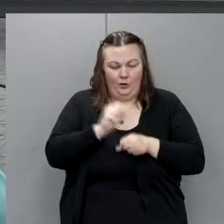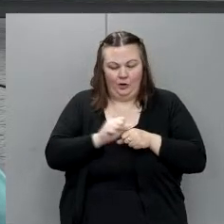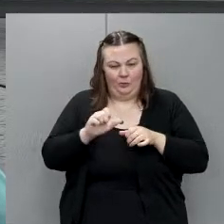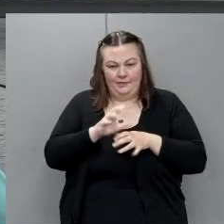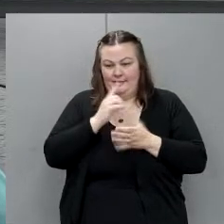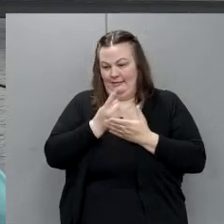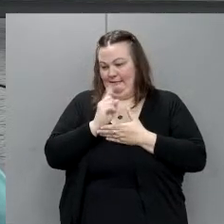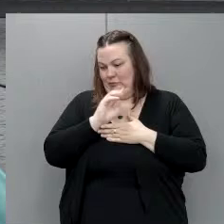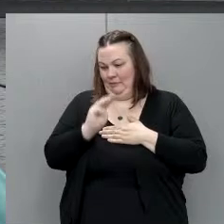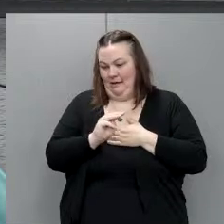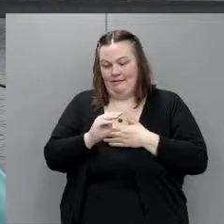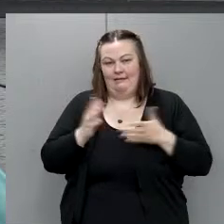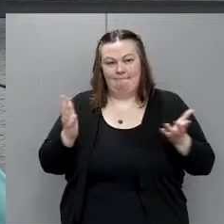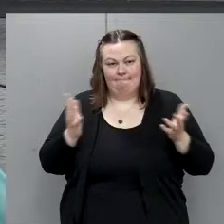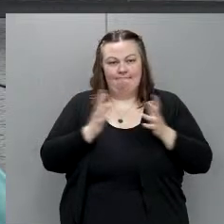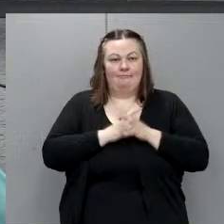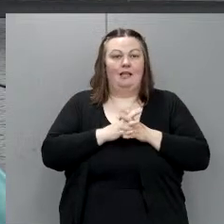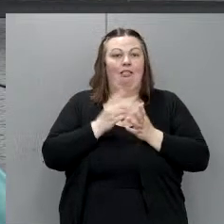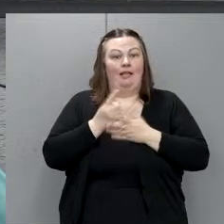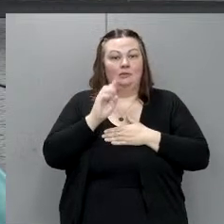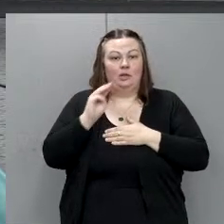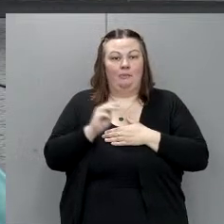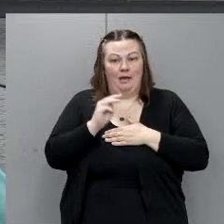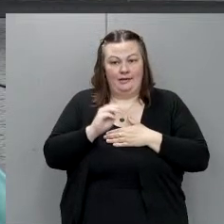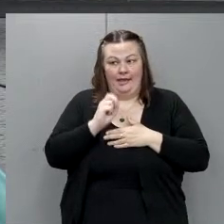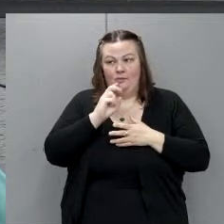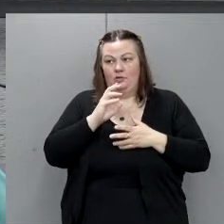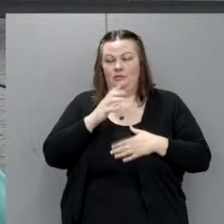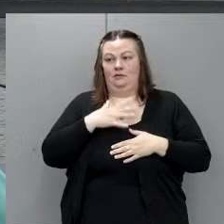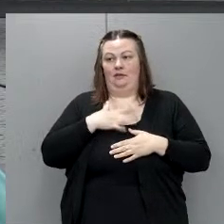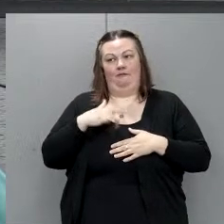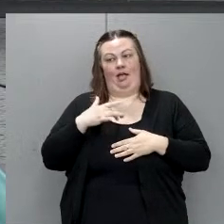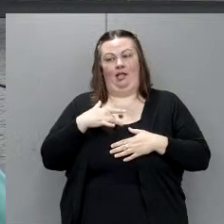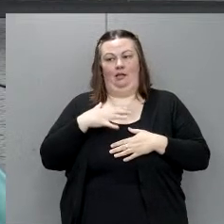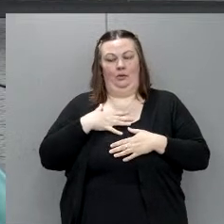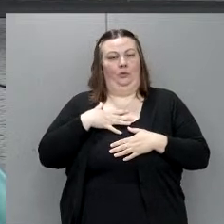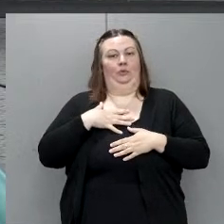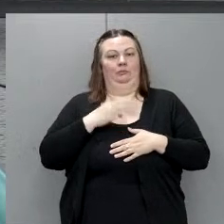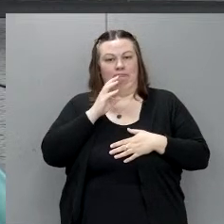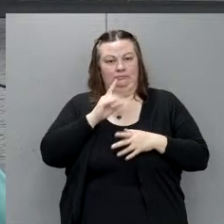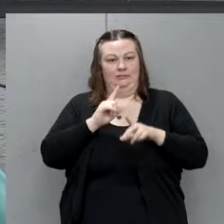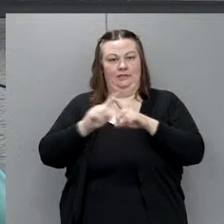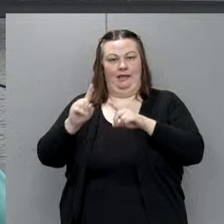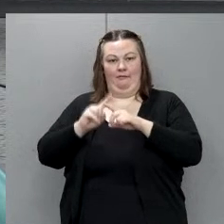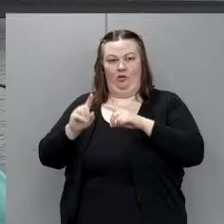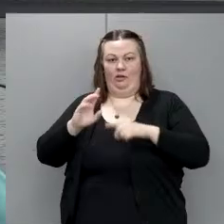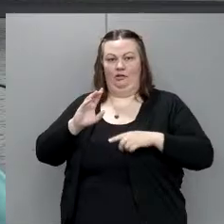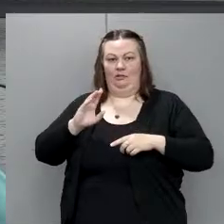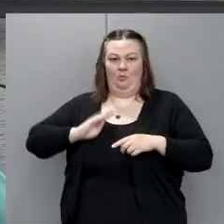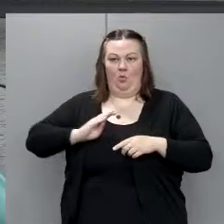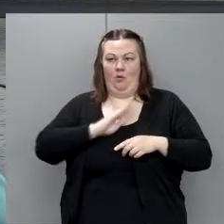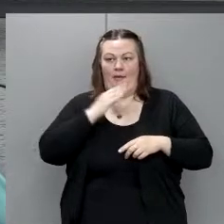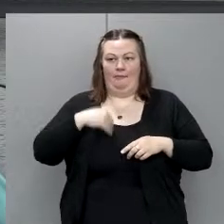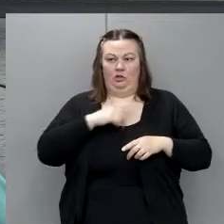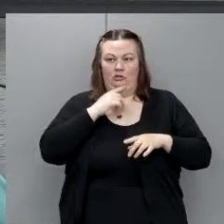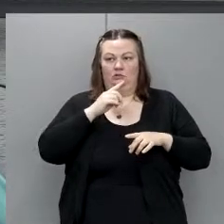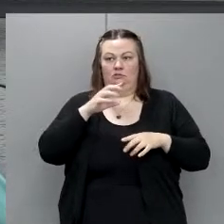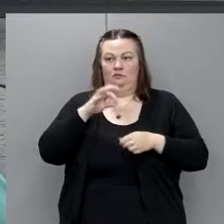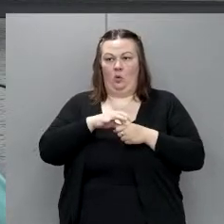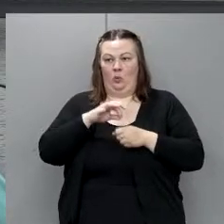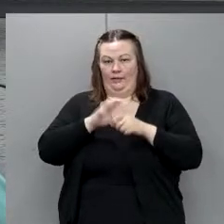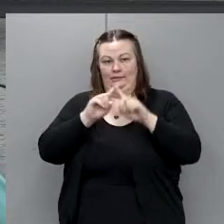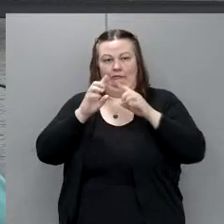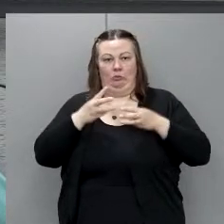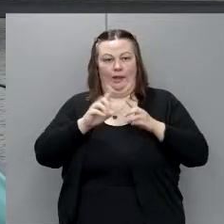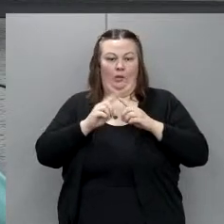last Monday. Last Monday, it was refreshing to see different board members voting in different ways, whether it was